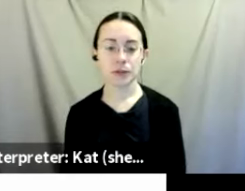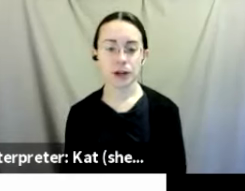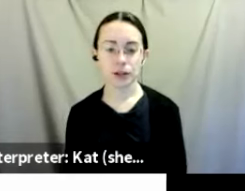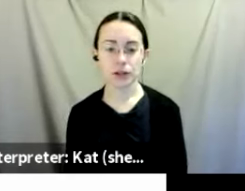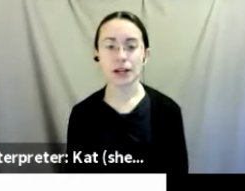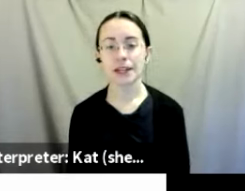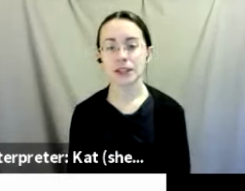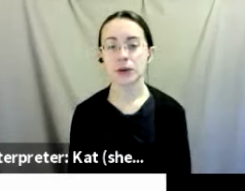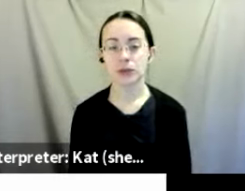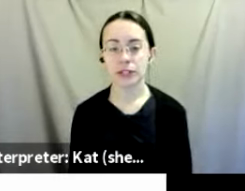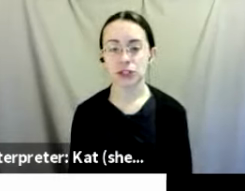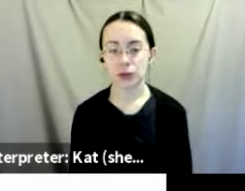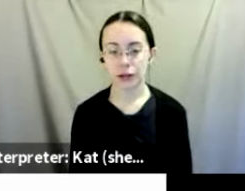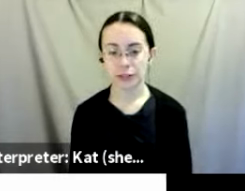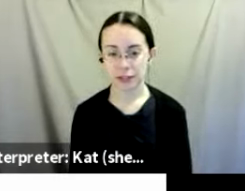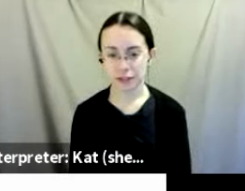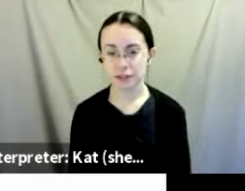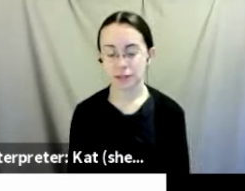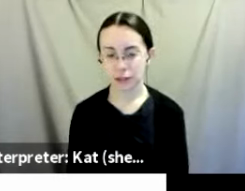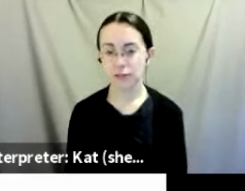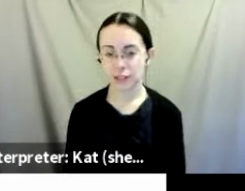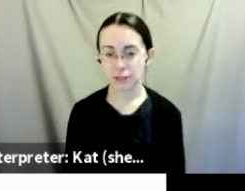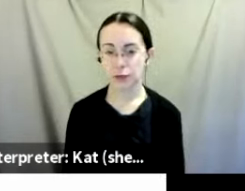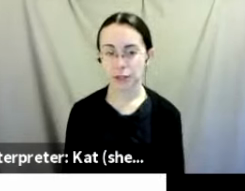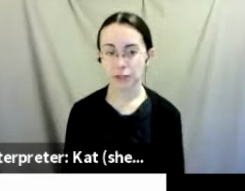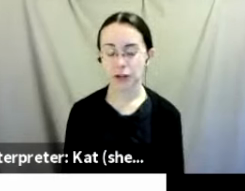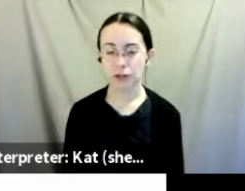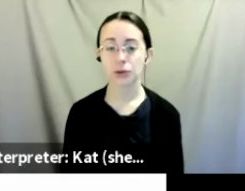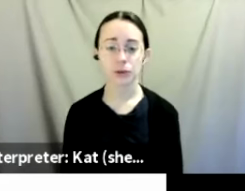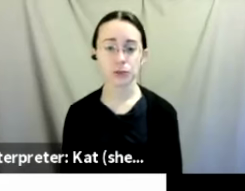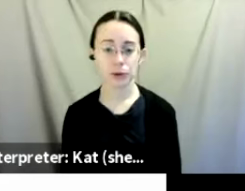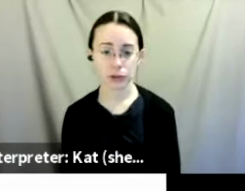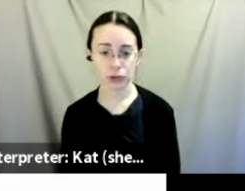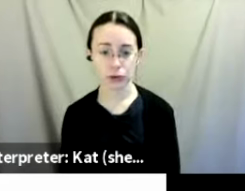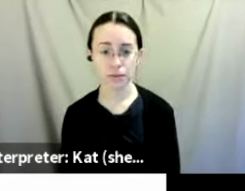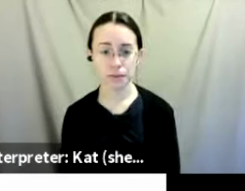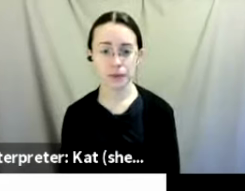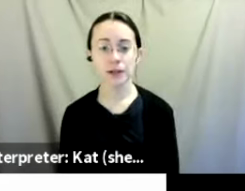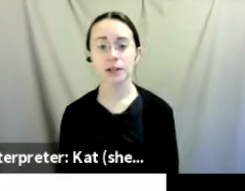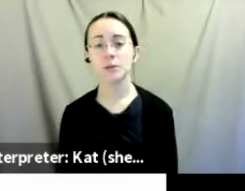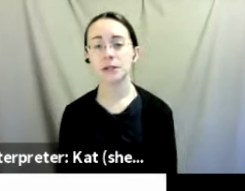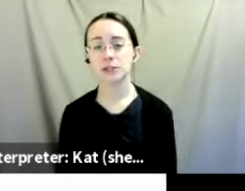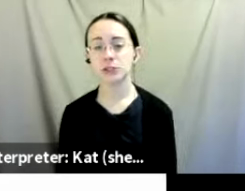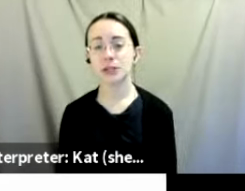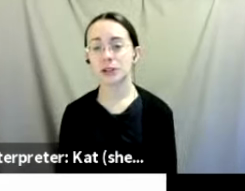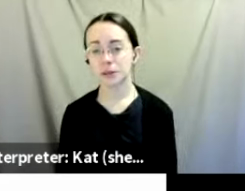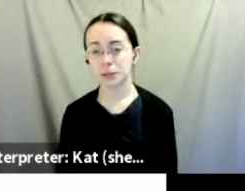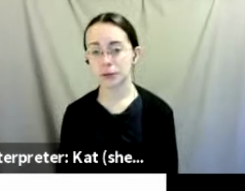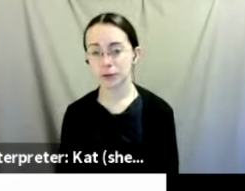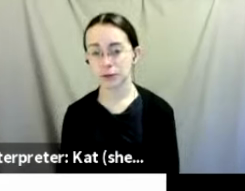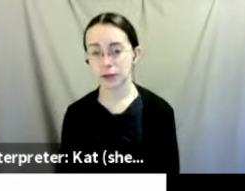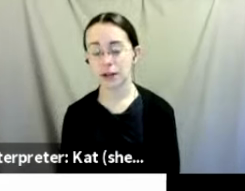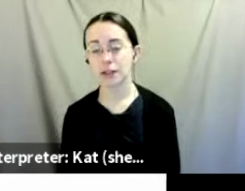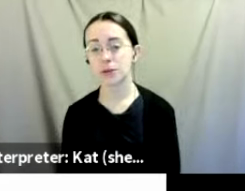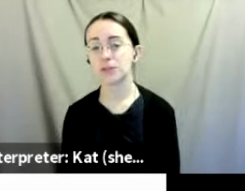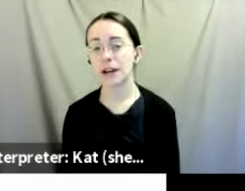Deaf people of color, again, there were only 2 out of 6 of the deaf women of color who used birth control. Compared to hearing